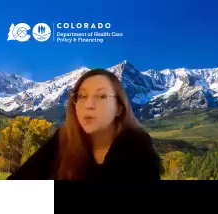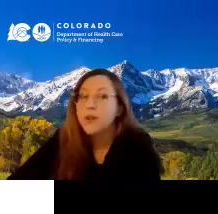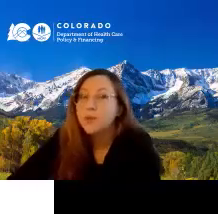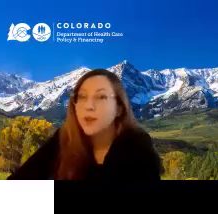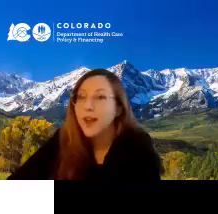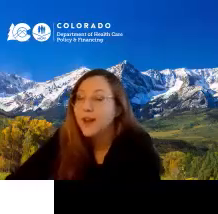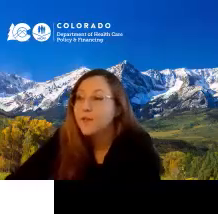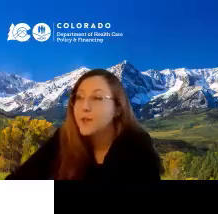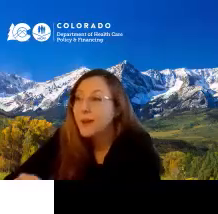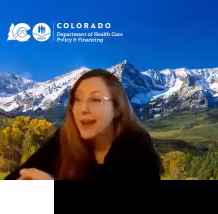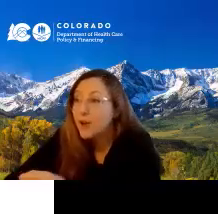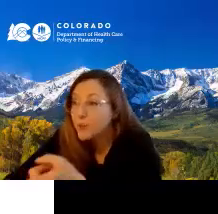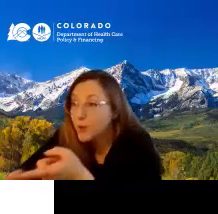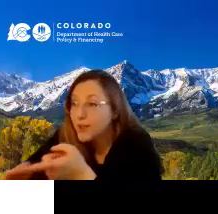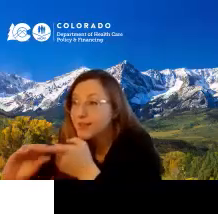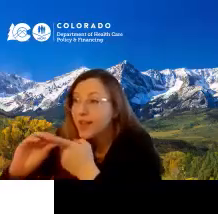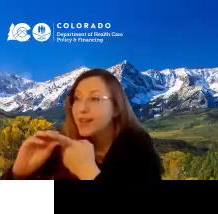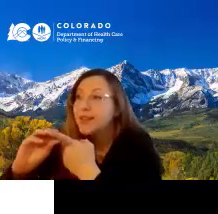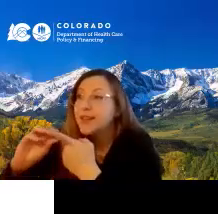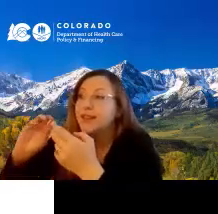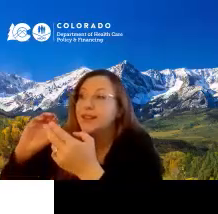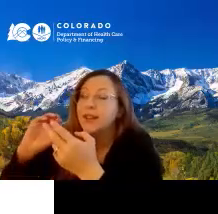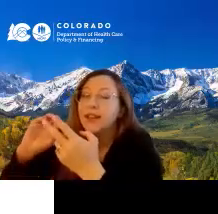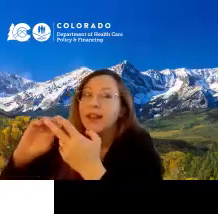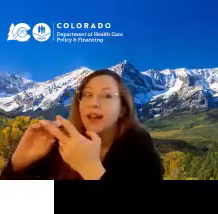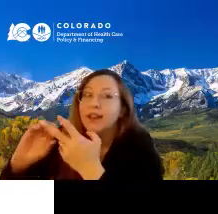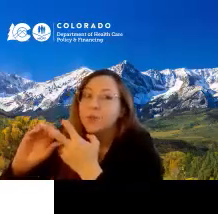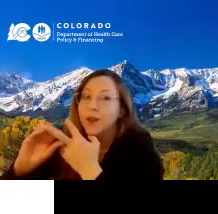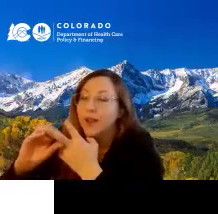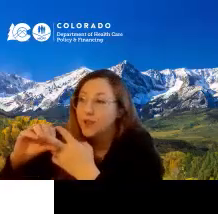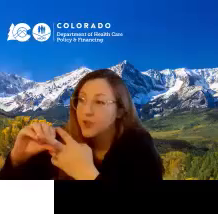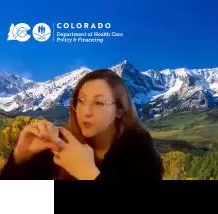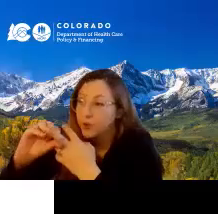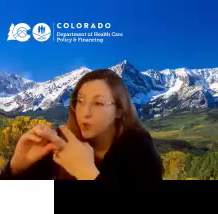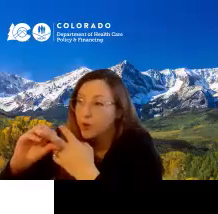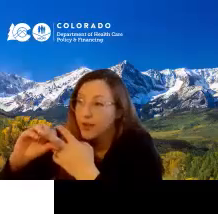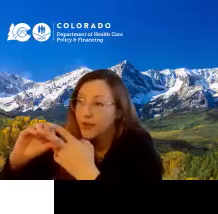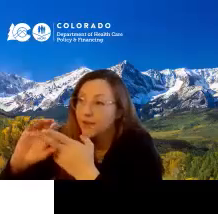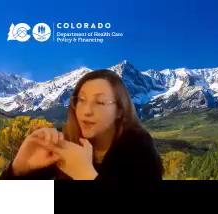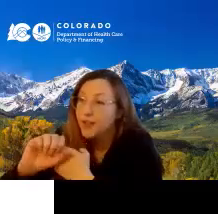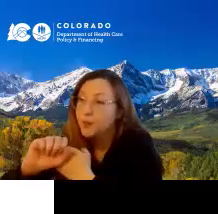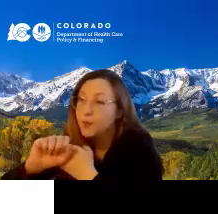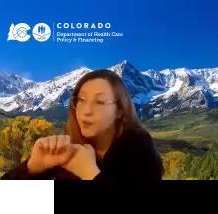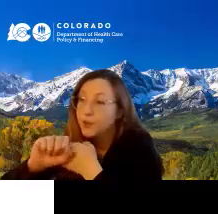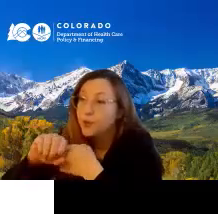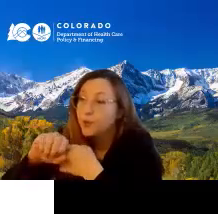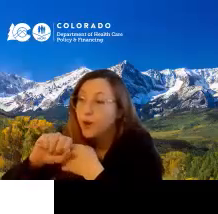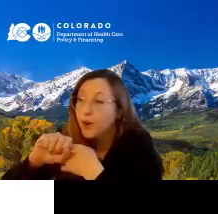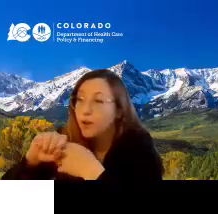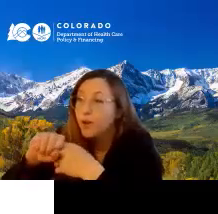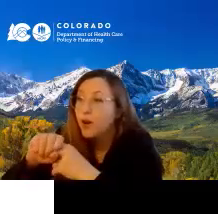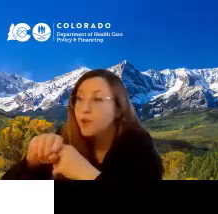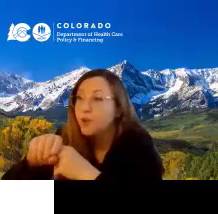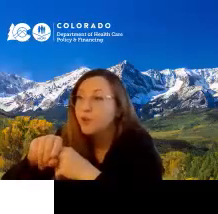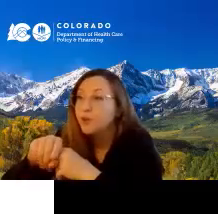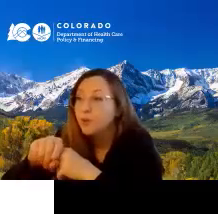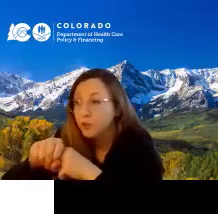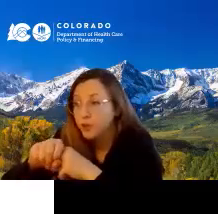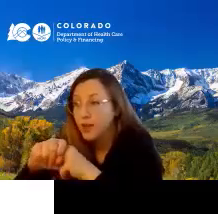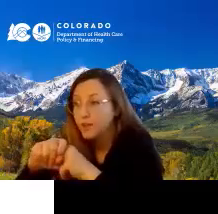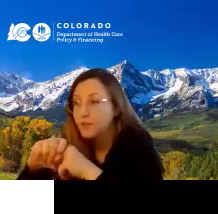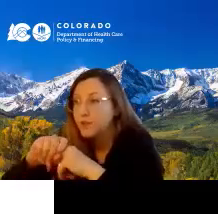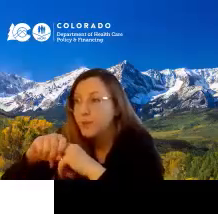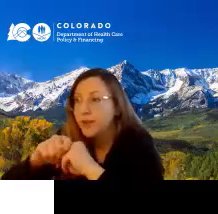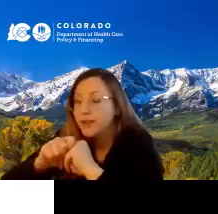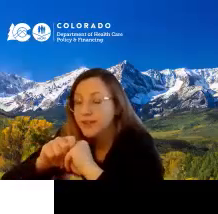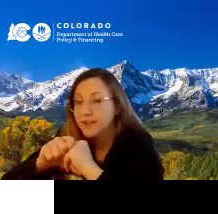recorded. We will have the PowerPoint slide deck as well as the recording available to you all on the